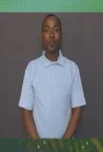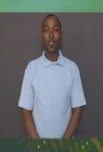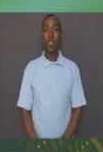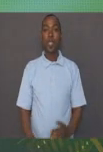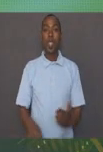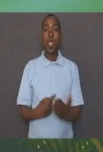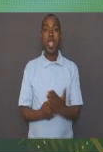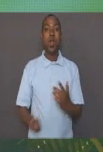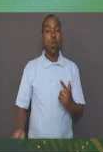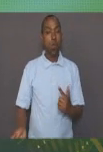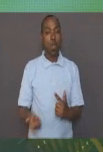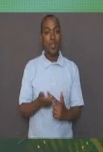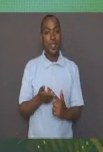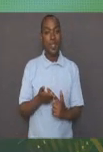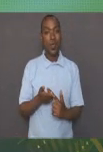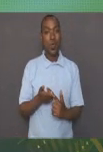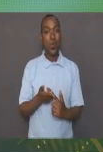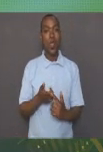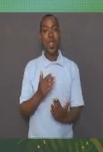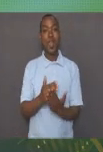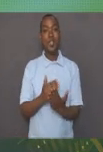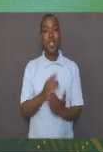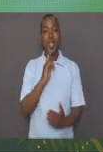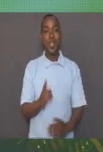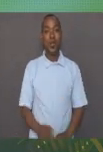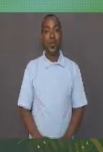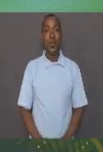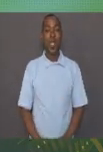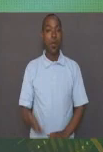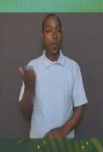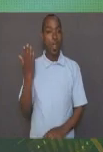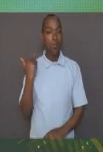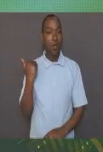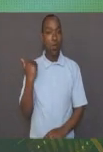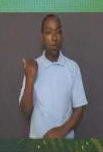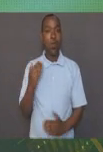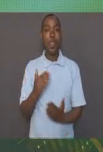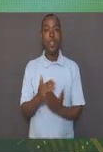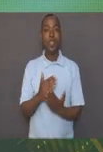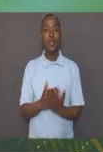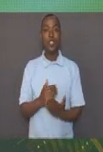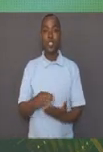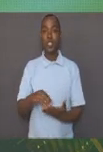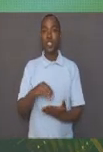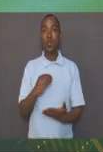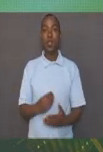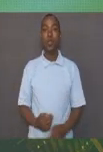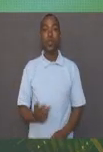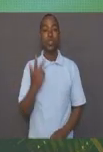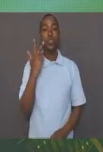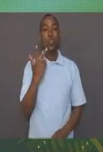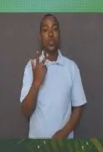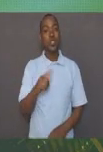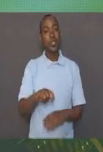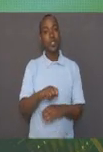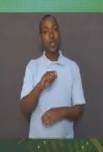second lesson on this topic. In our last lesson, we studied 3